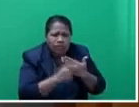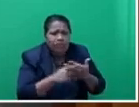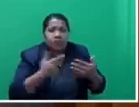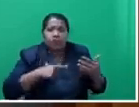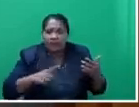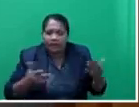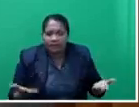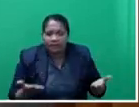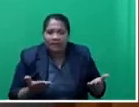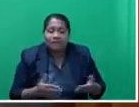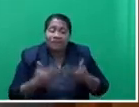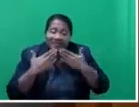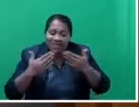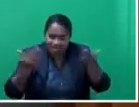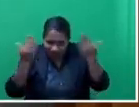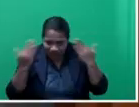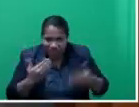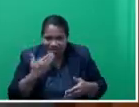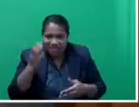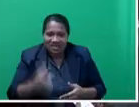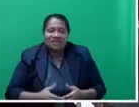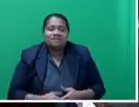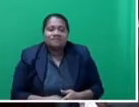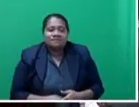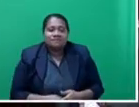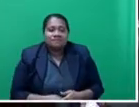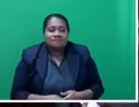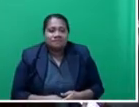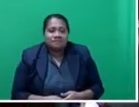Speaker. Thank you.